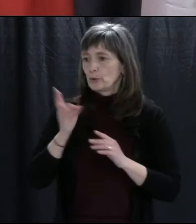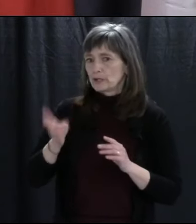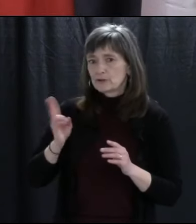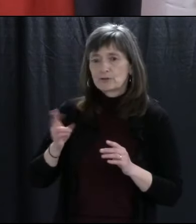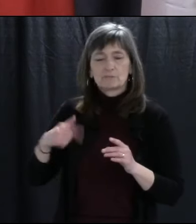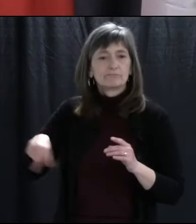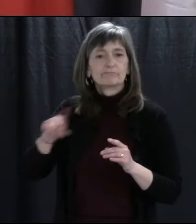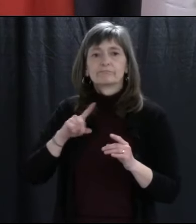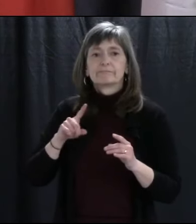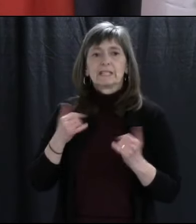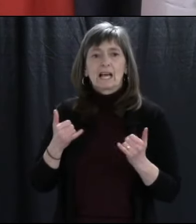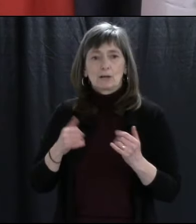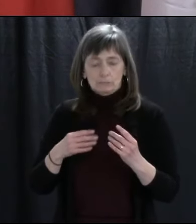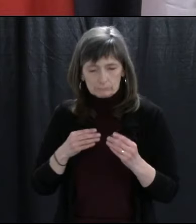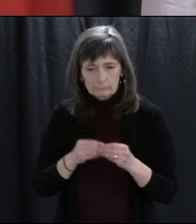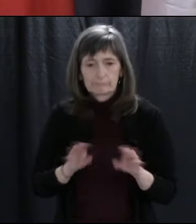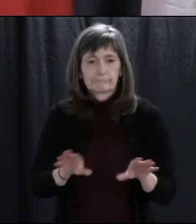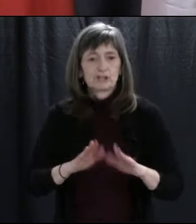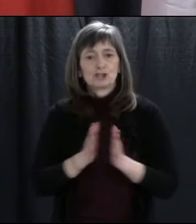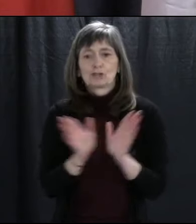Hi. So I think